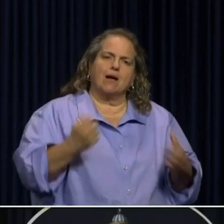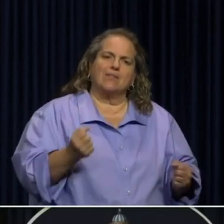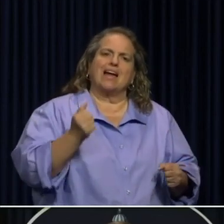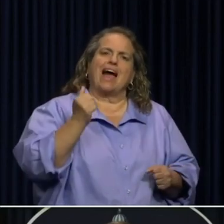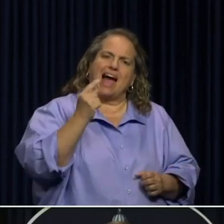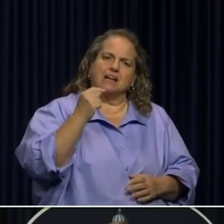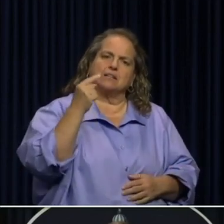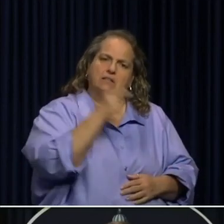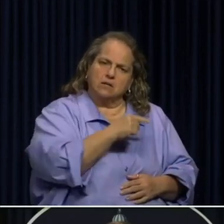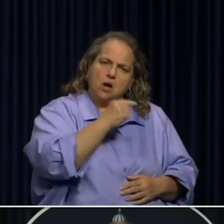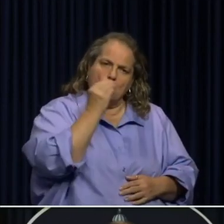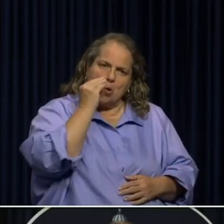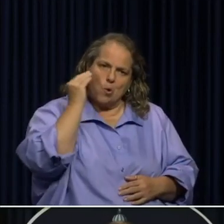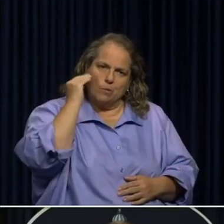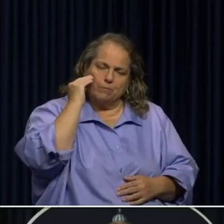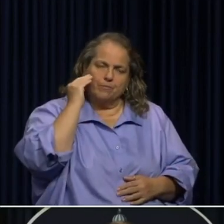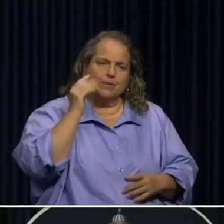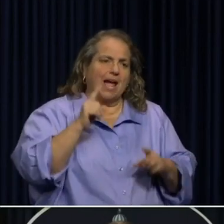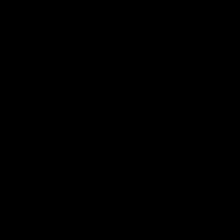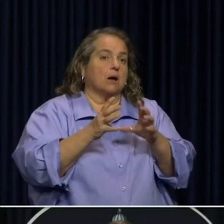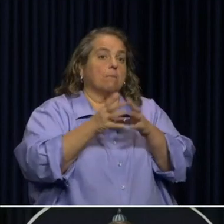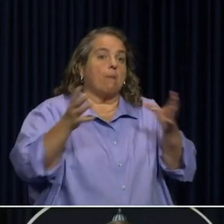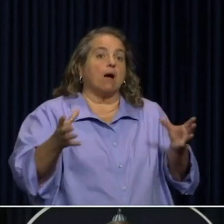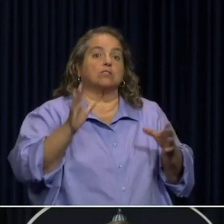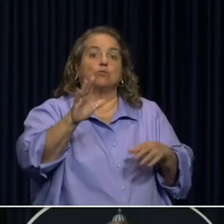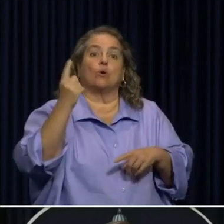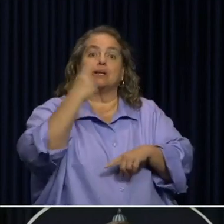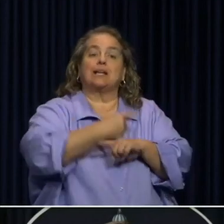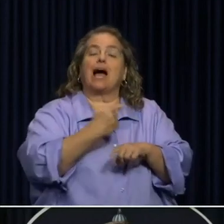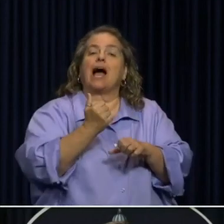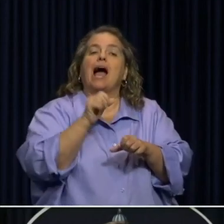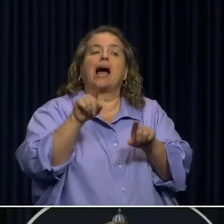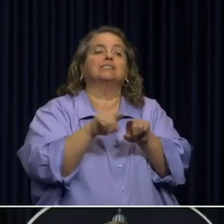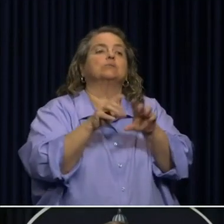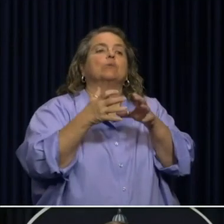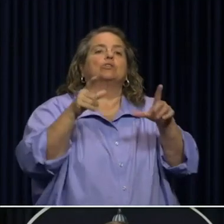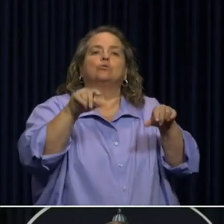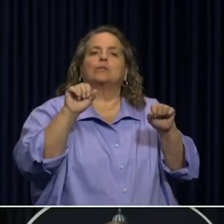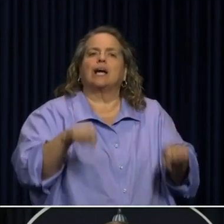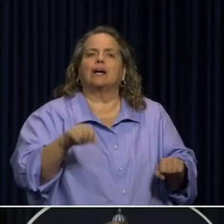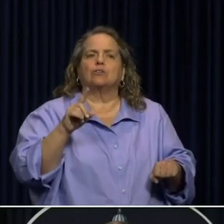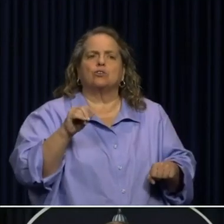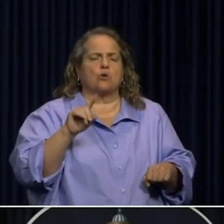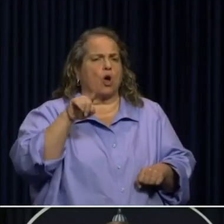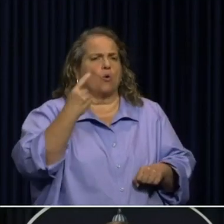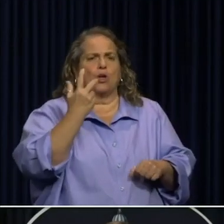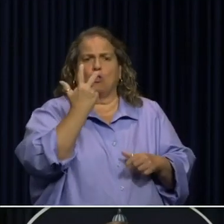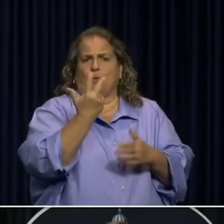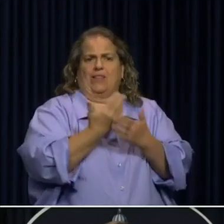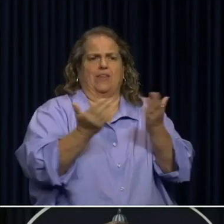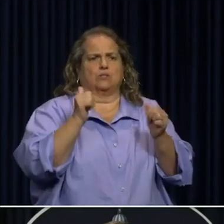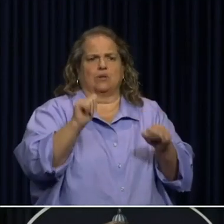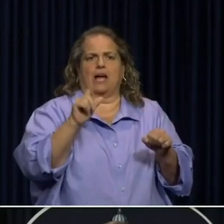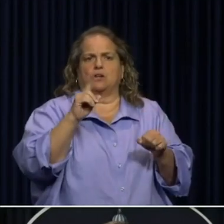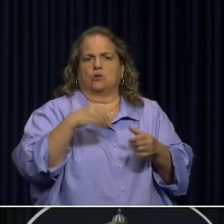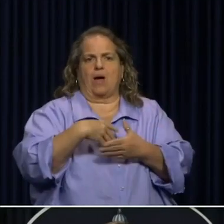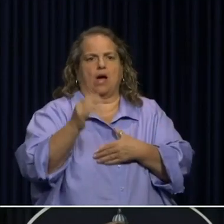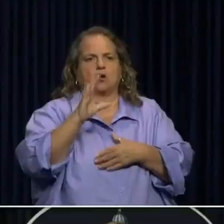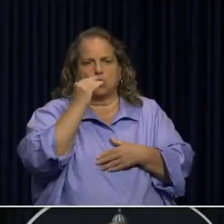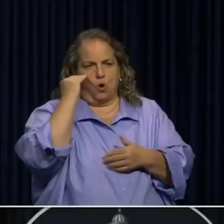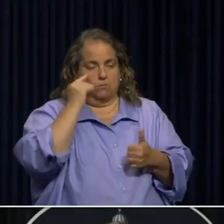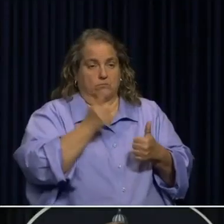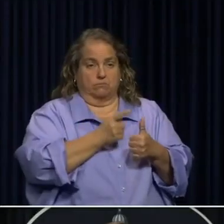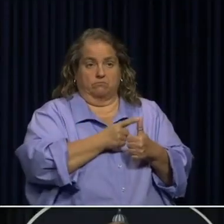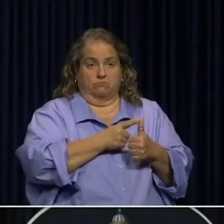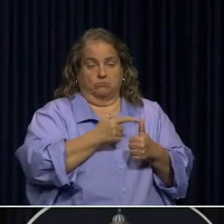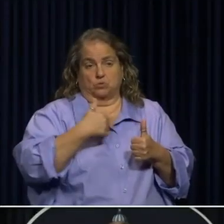be at home as much of the day as we possibly can be. There's really only 3 things that we ought to be doing outside of home. Number 1 is